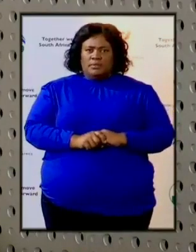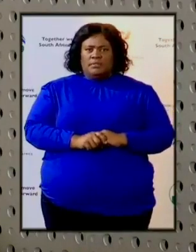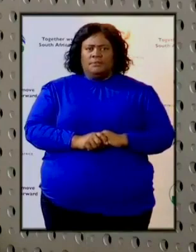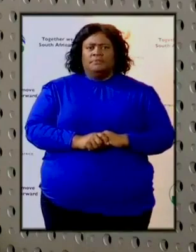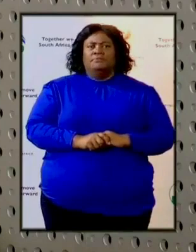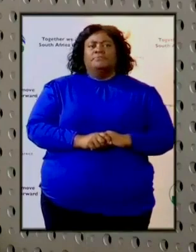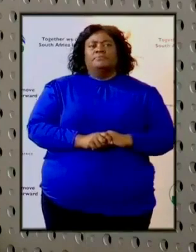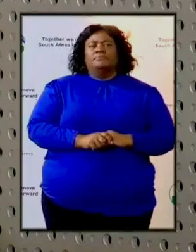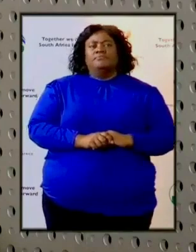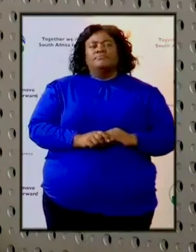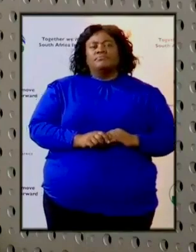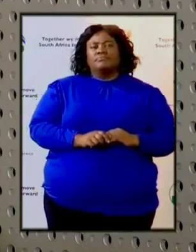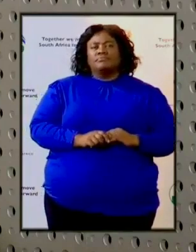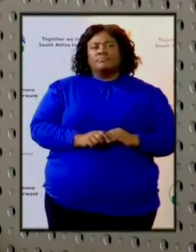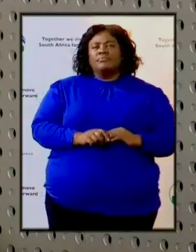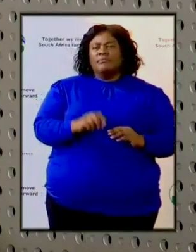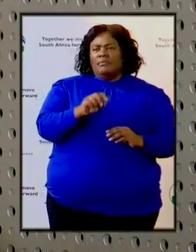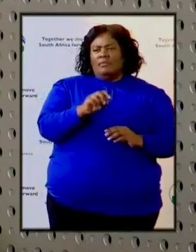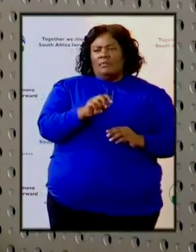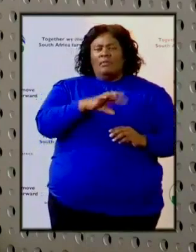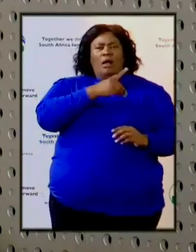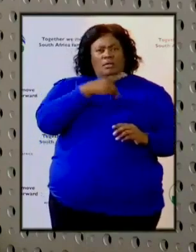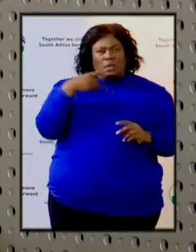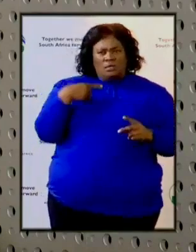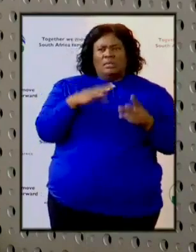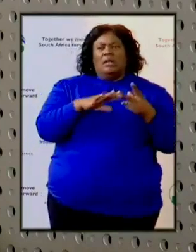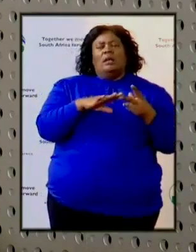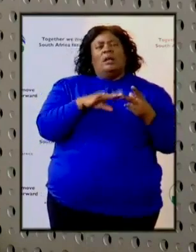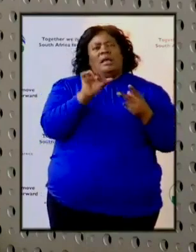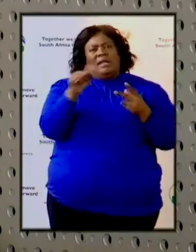veterinary services, as was there before, it's still there.